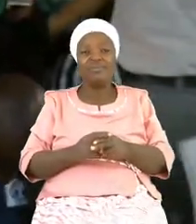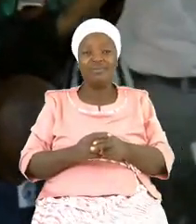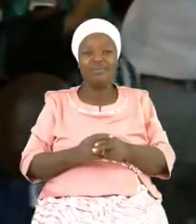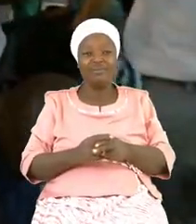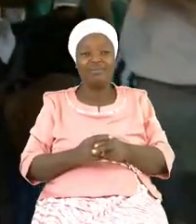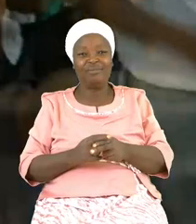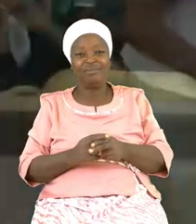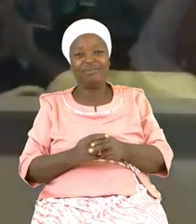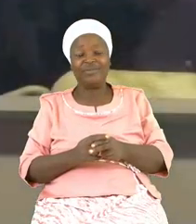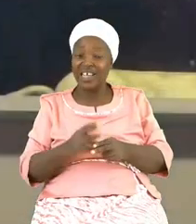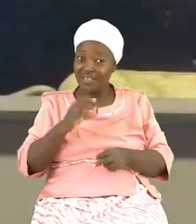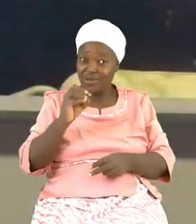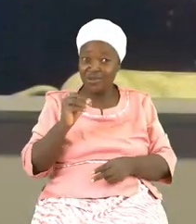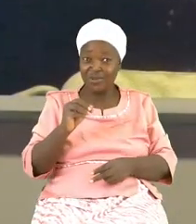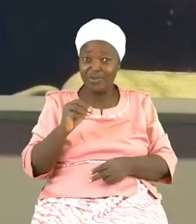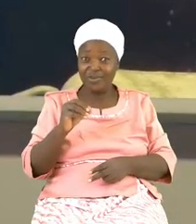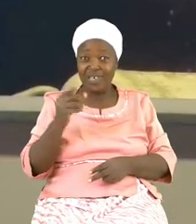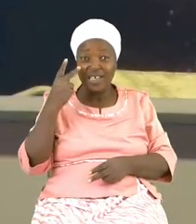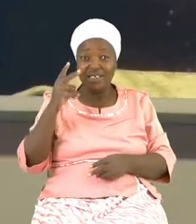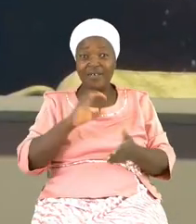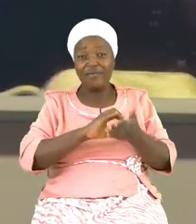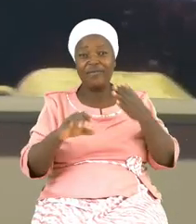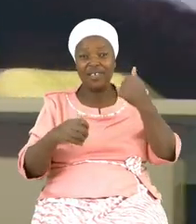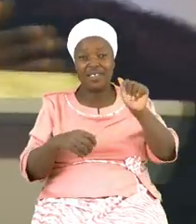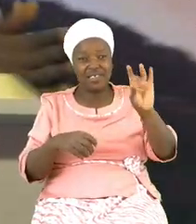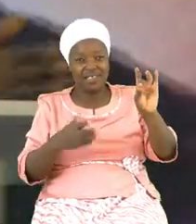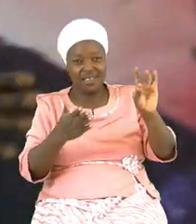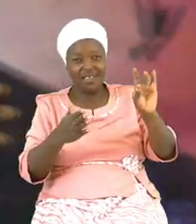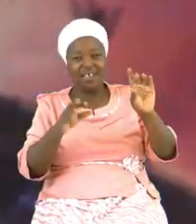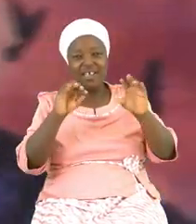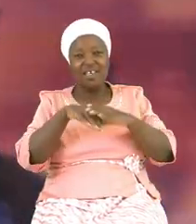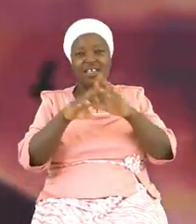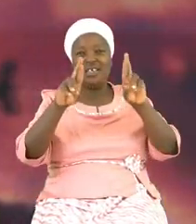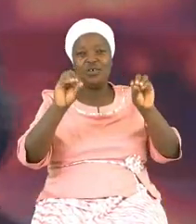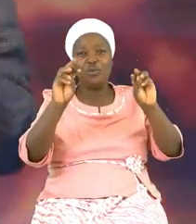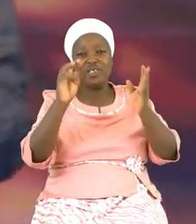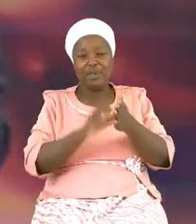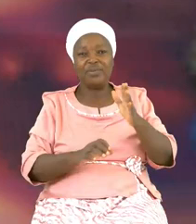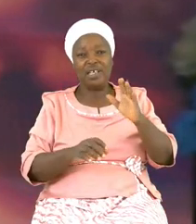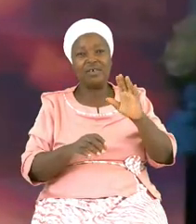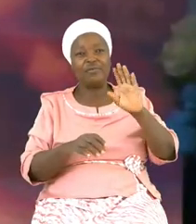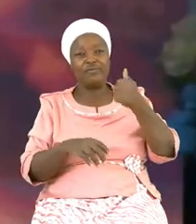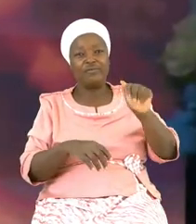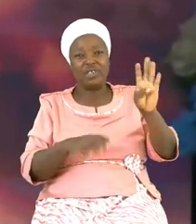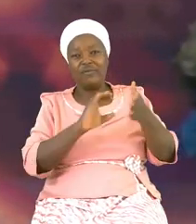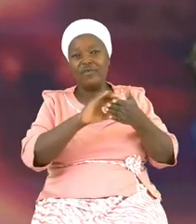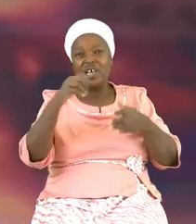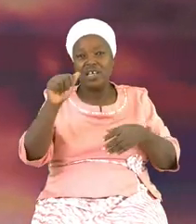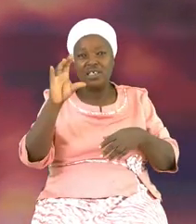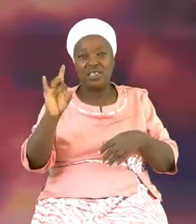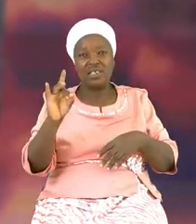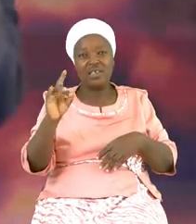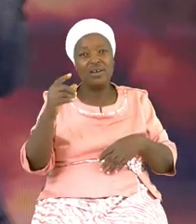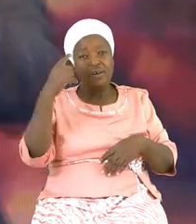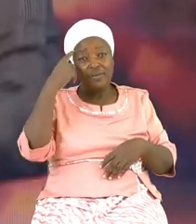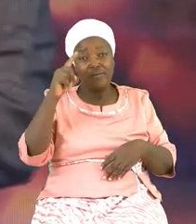And so, look at verse 18 here. Romans chapter 14, verse 18. For he that is in